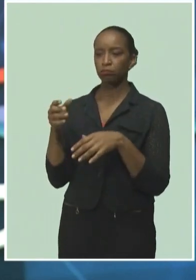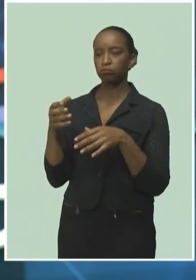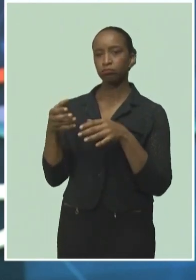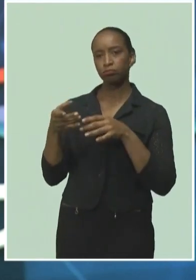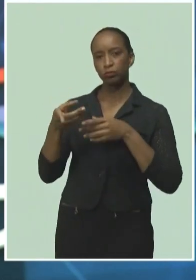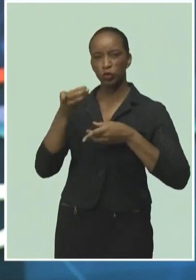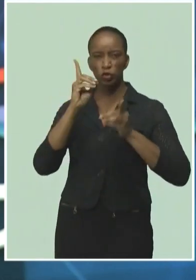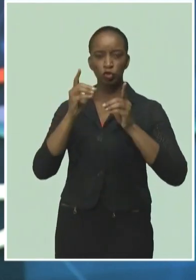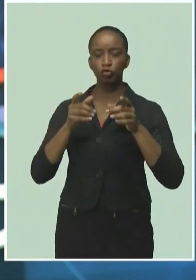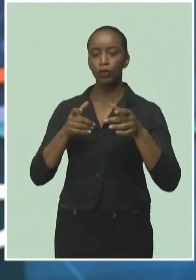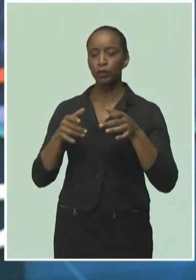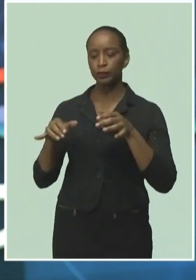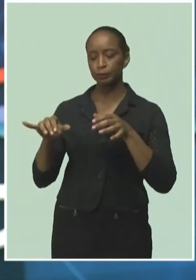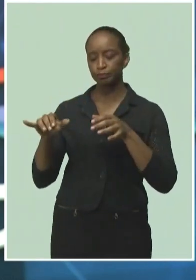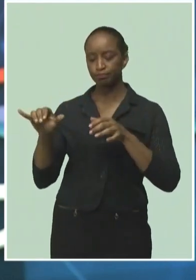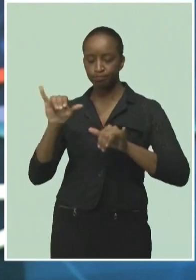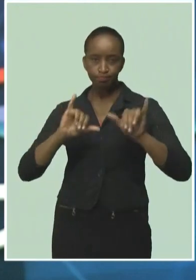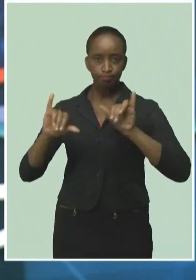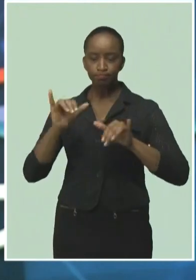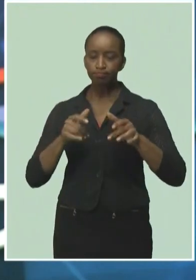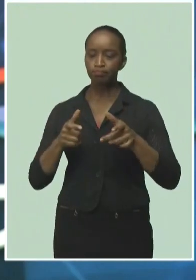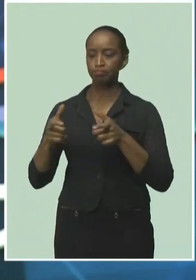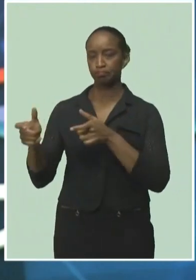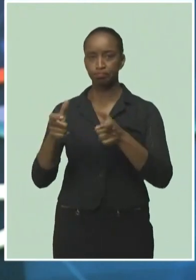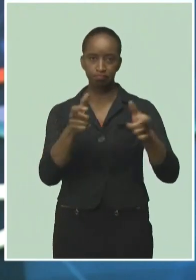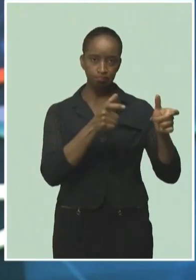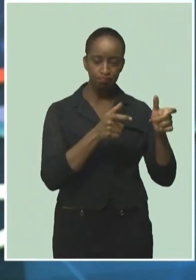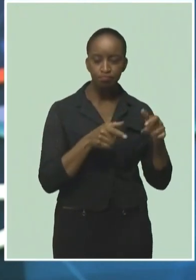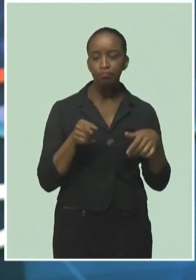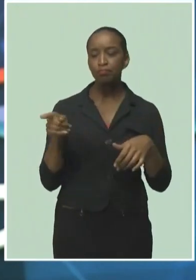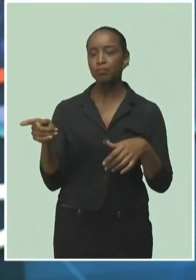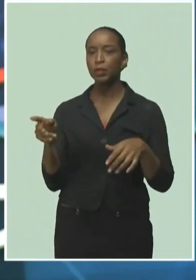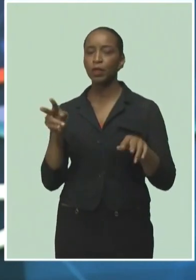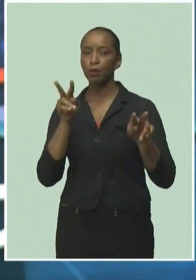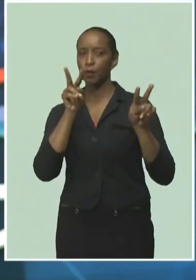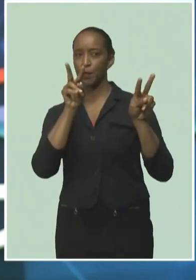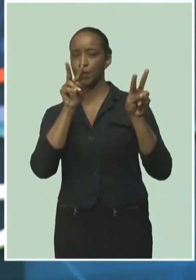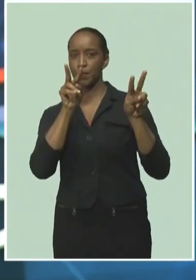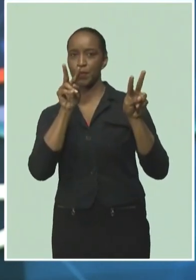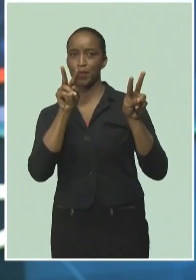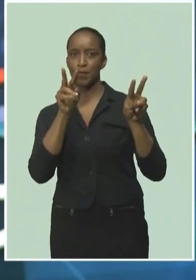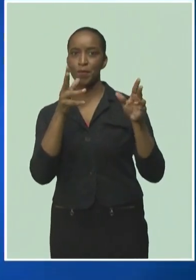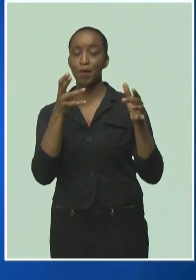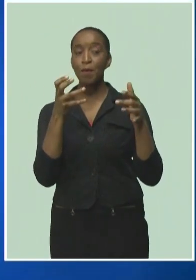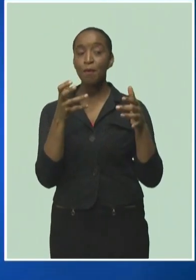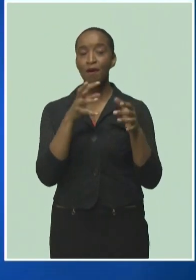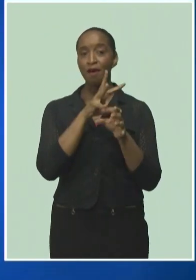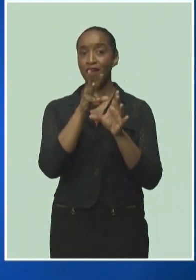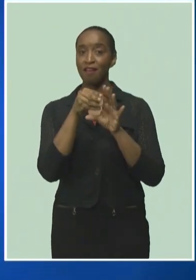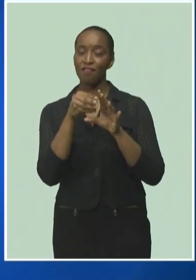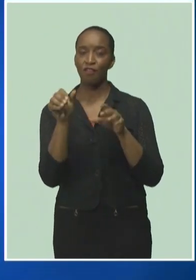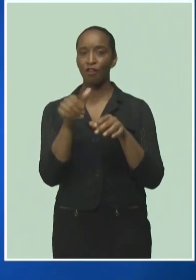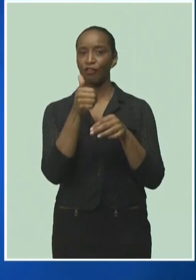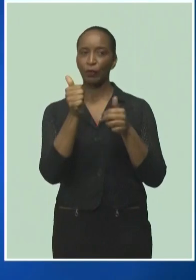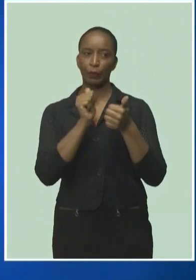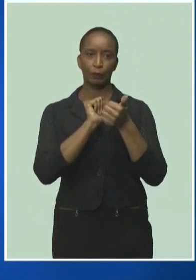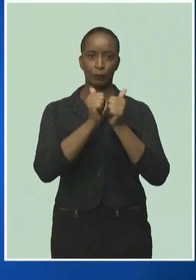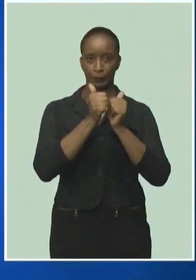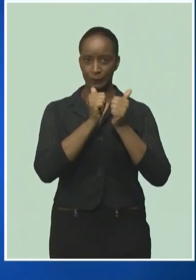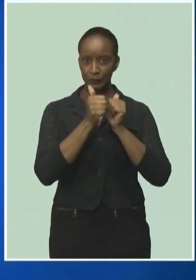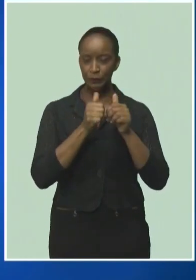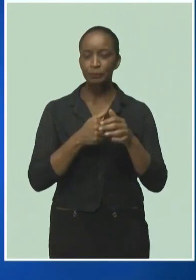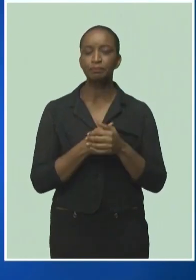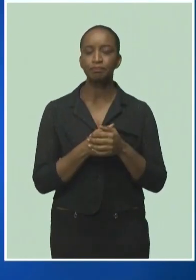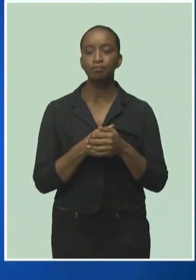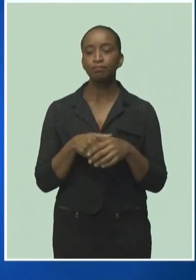recently held Mount Gay International Crafted Cocktail Competition. It was the second time the barman has taken the top prize, and he